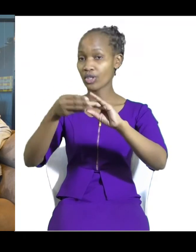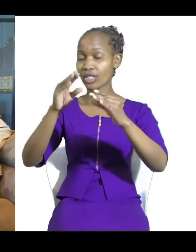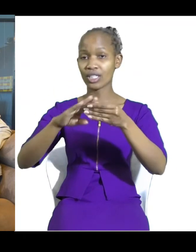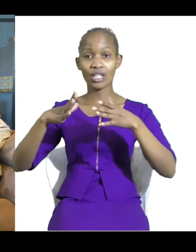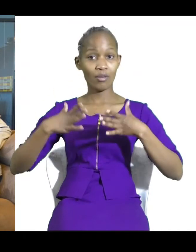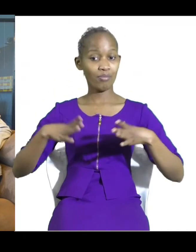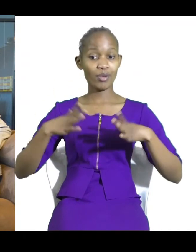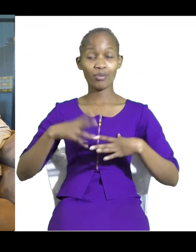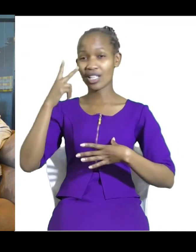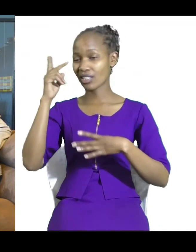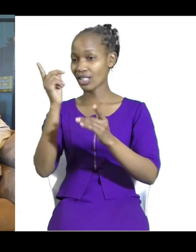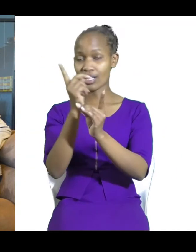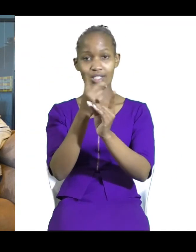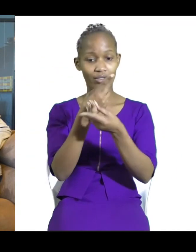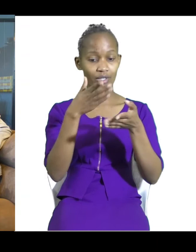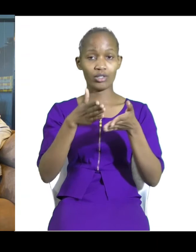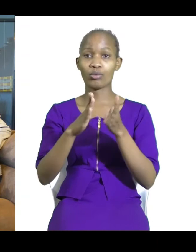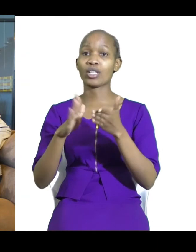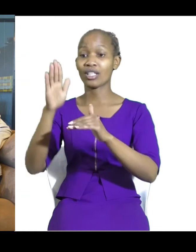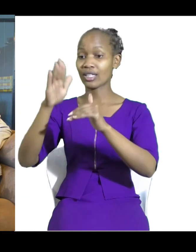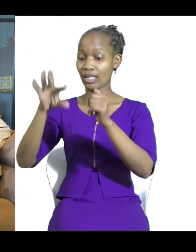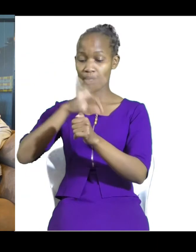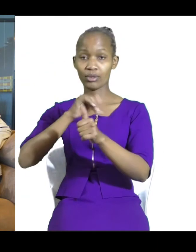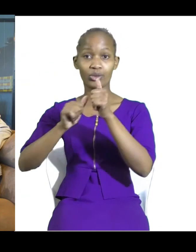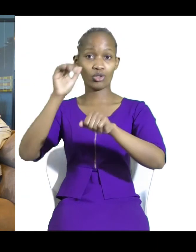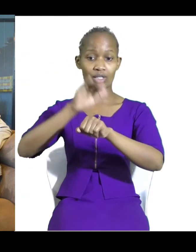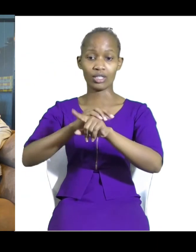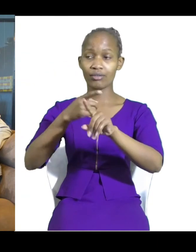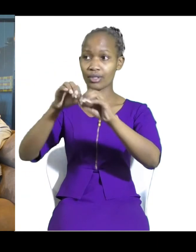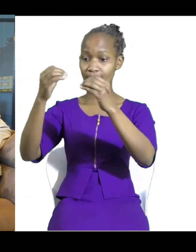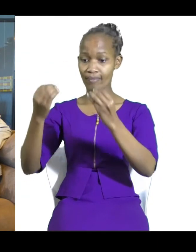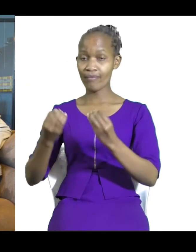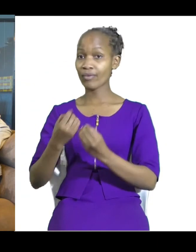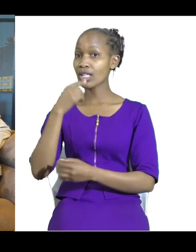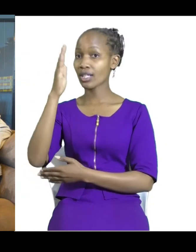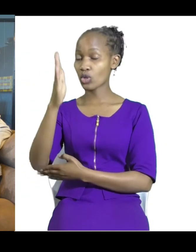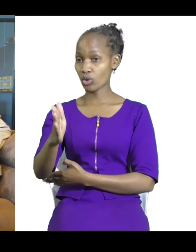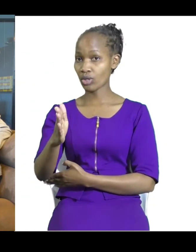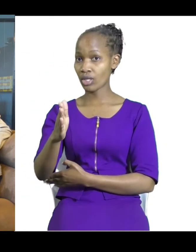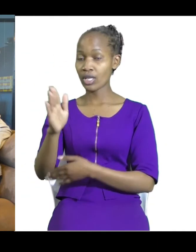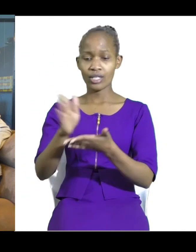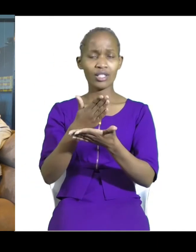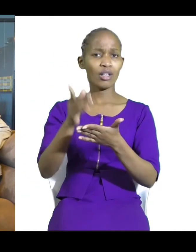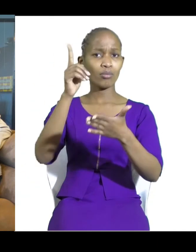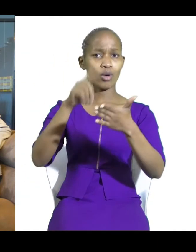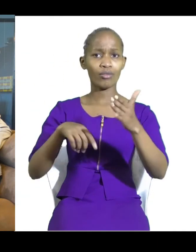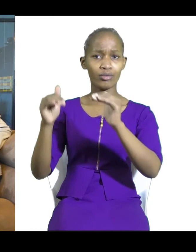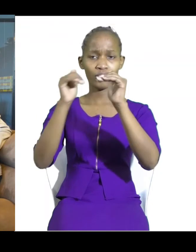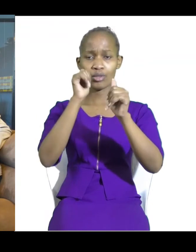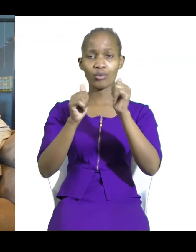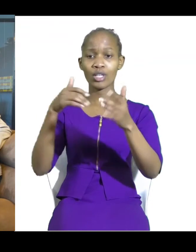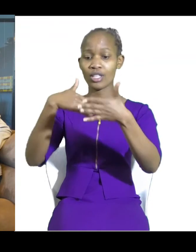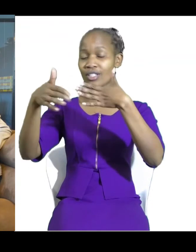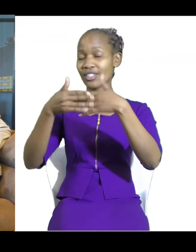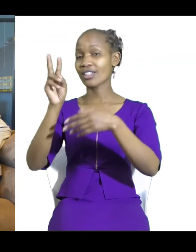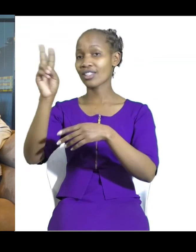looking at it differently as opposed to how much profit you are actually creating from the organization. So I would say that that is some of the accolades that Science